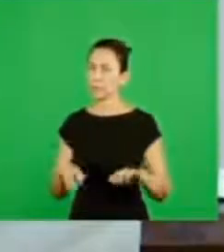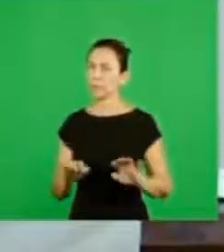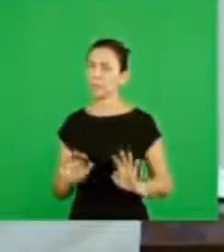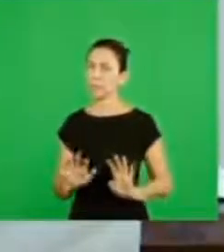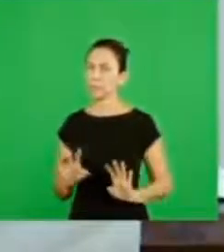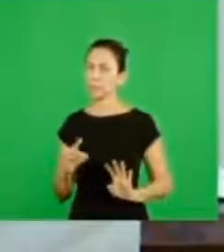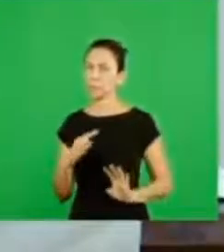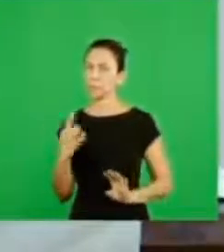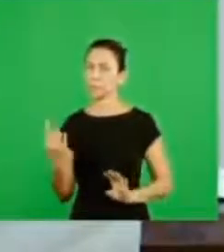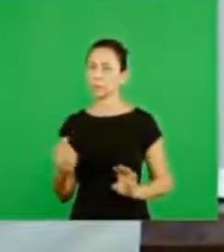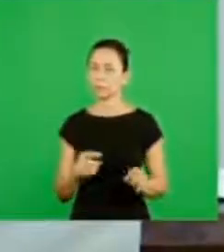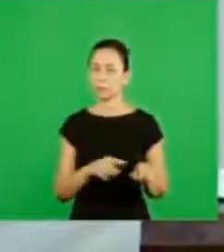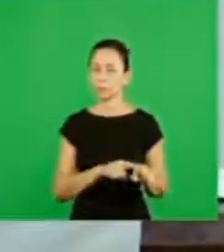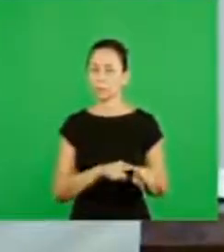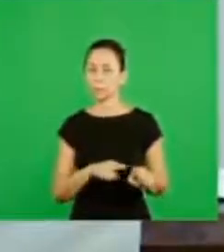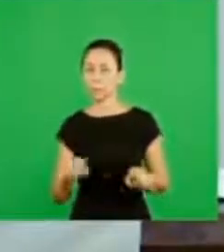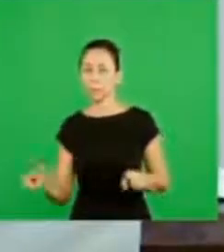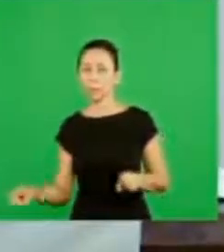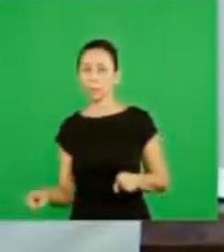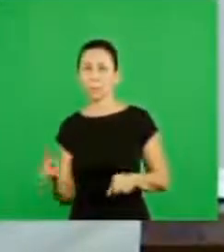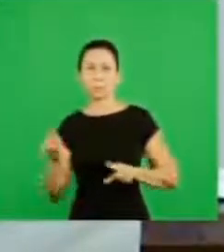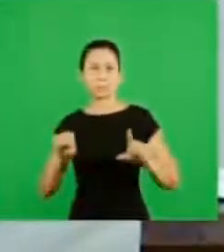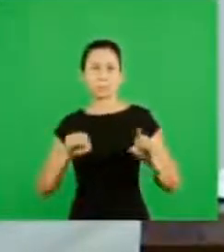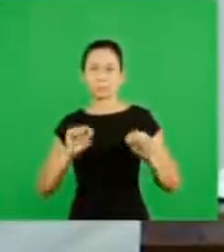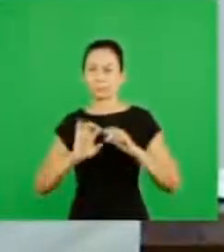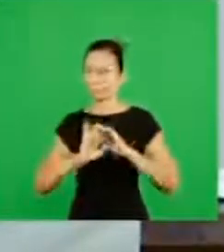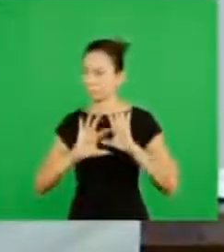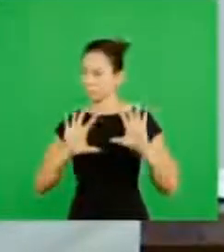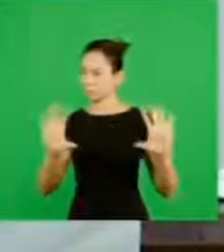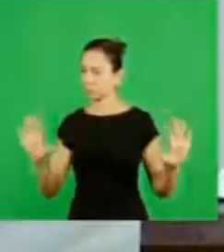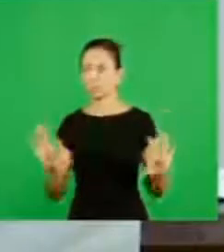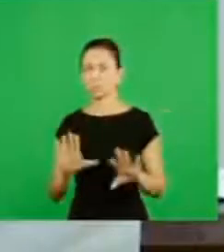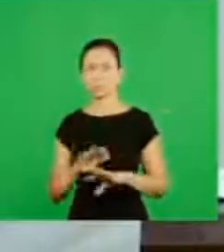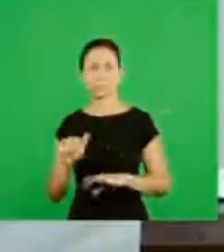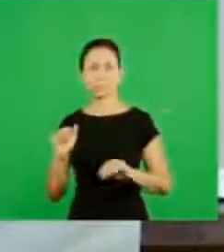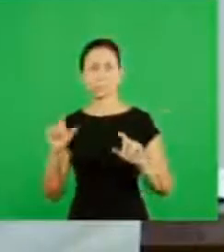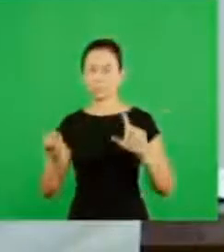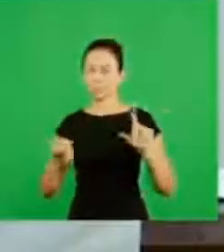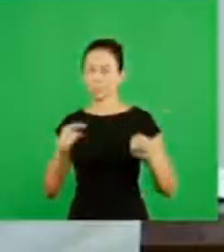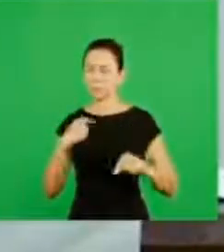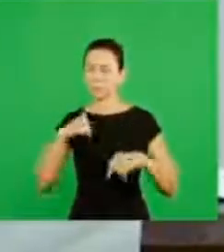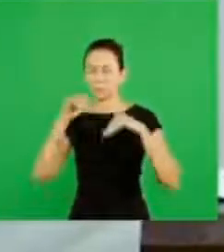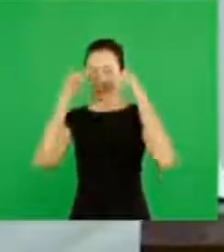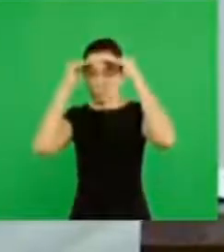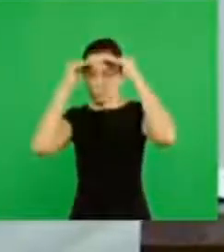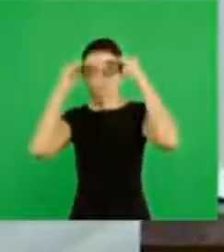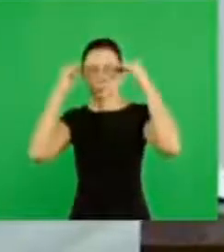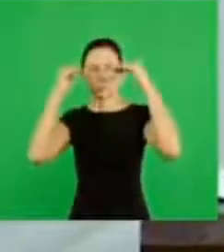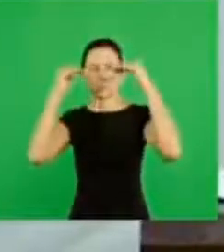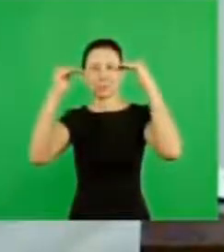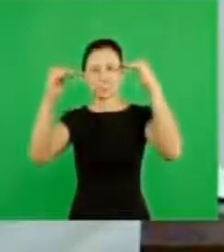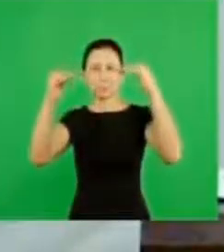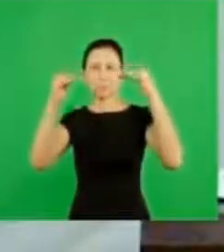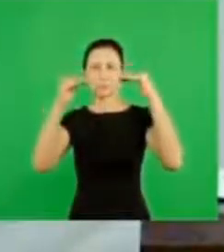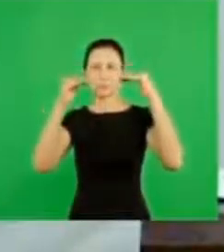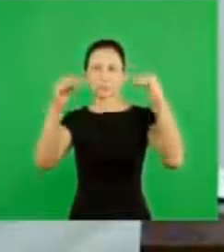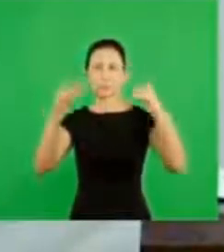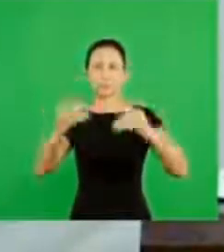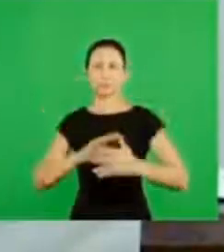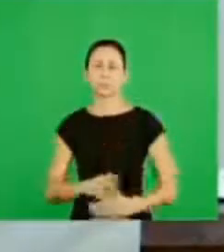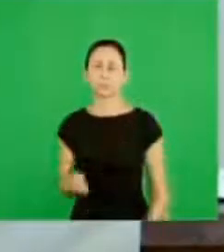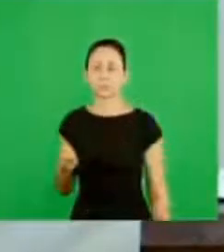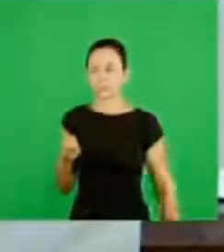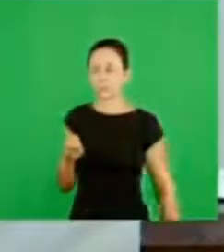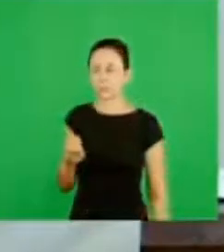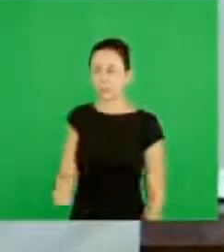politics. And we're not speaking bad about politics. It's a need. We're in a period that everyone chooses their own side, what they